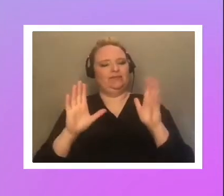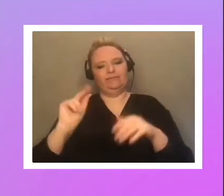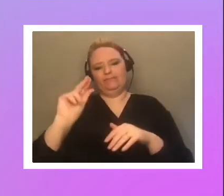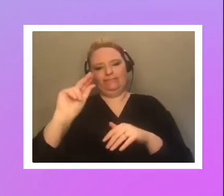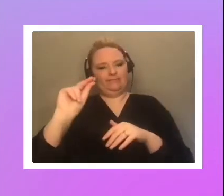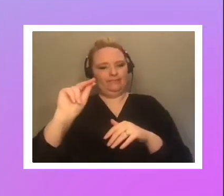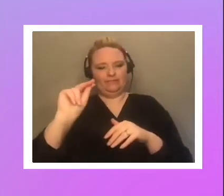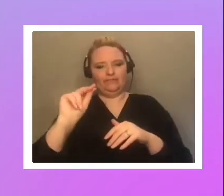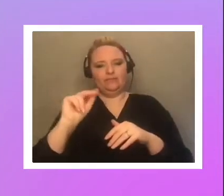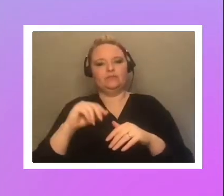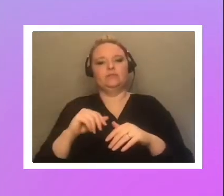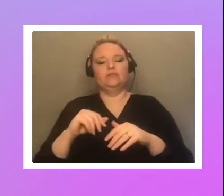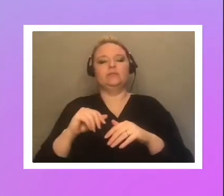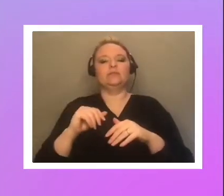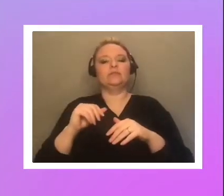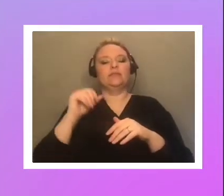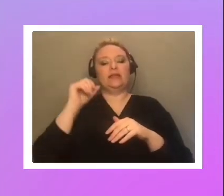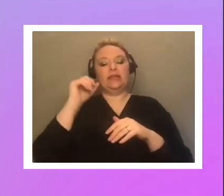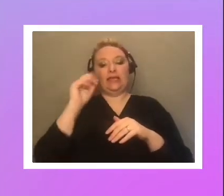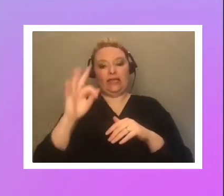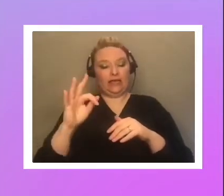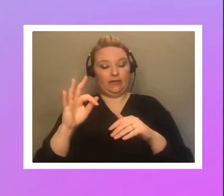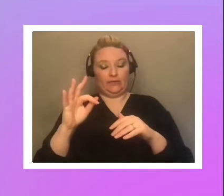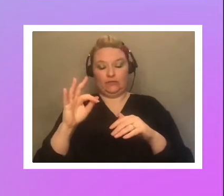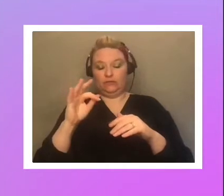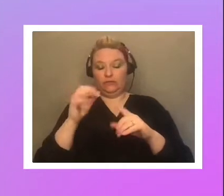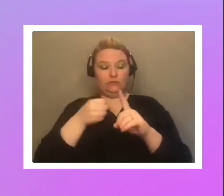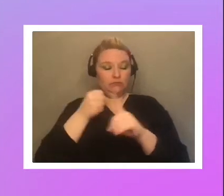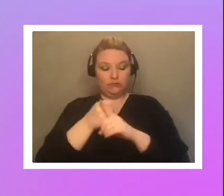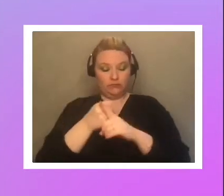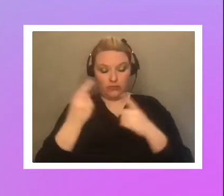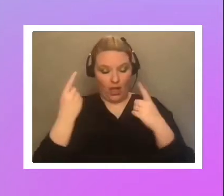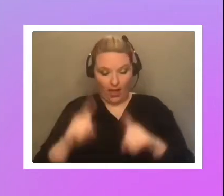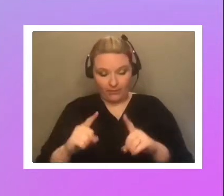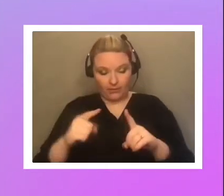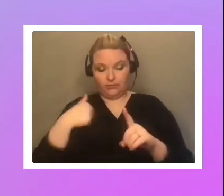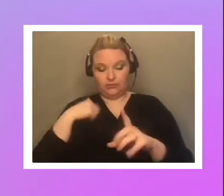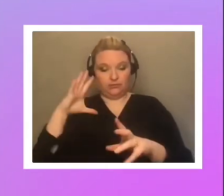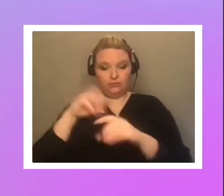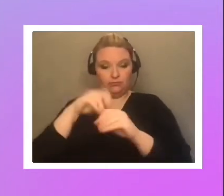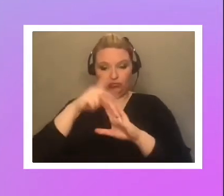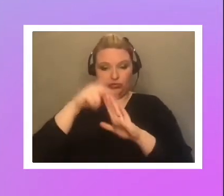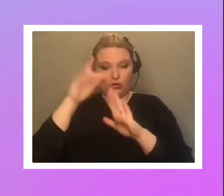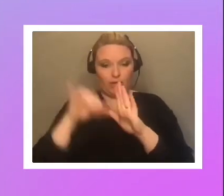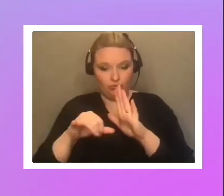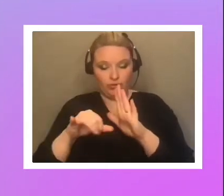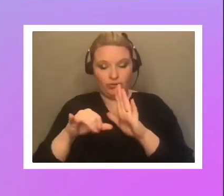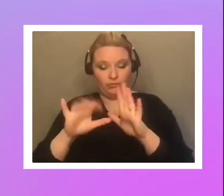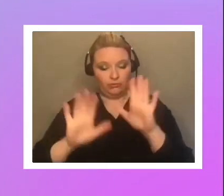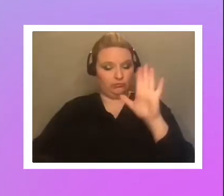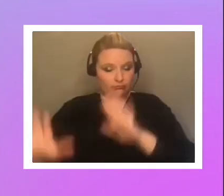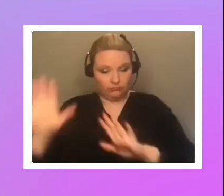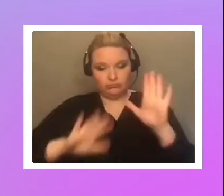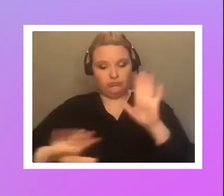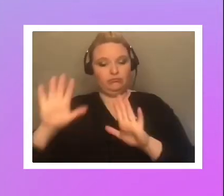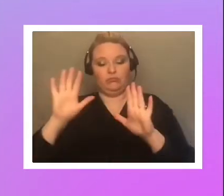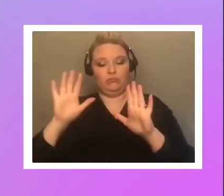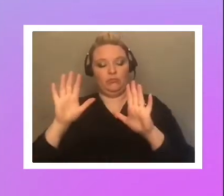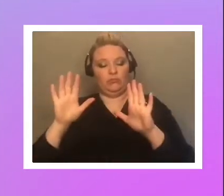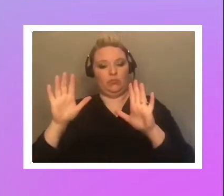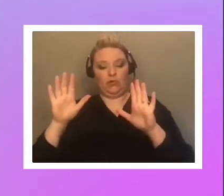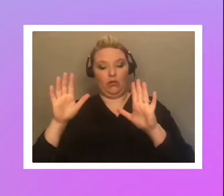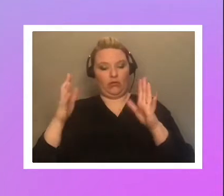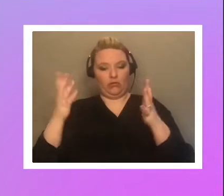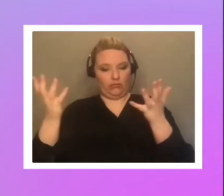Sometimes, if you're thrown into a project and uh, you just didn't